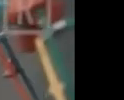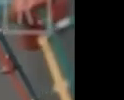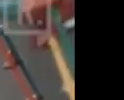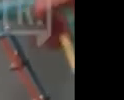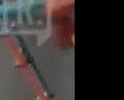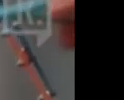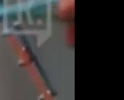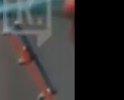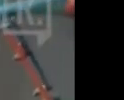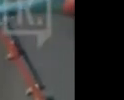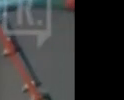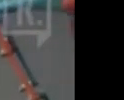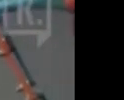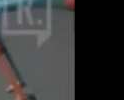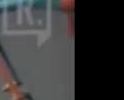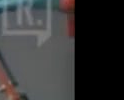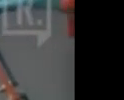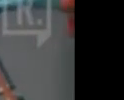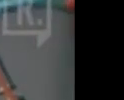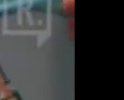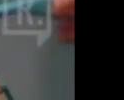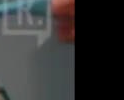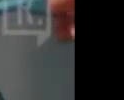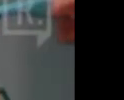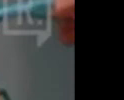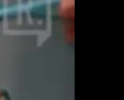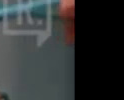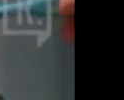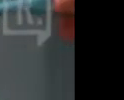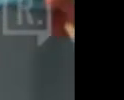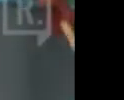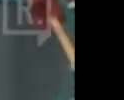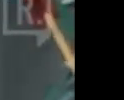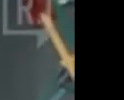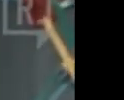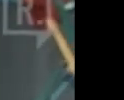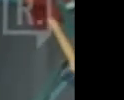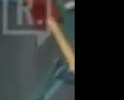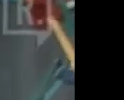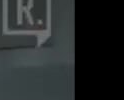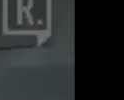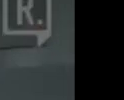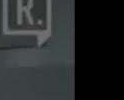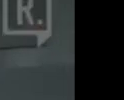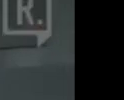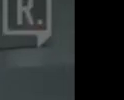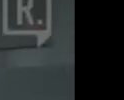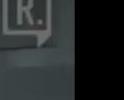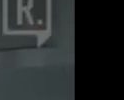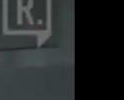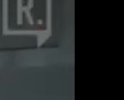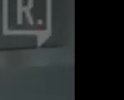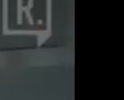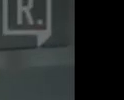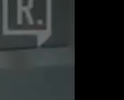need open source design so that whoever a mobile phone ends up with can read what those materials are, and you need open source systems